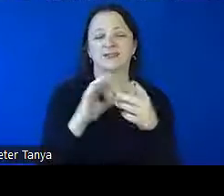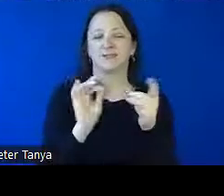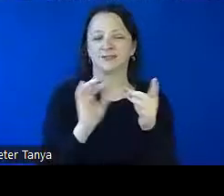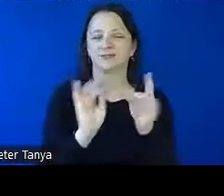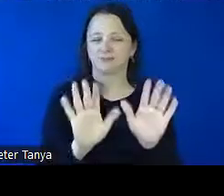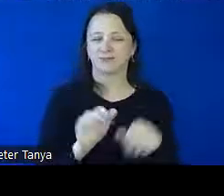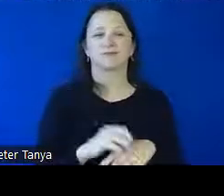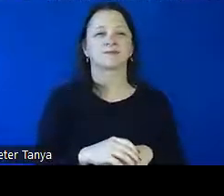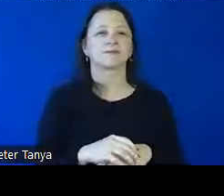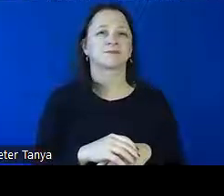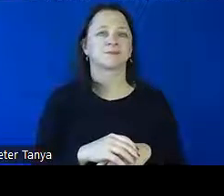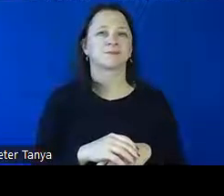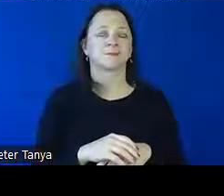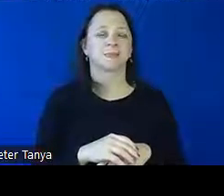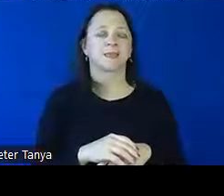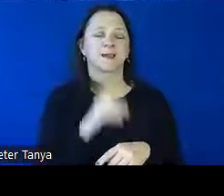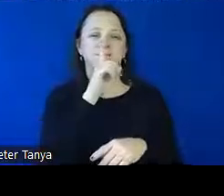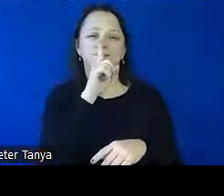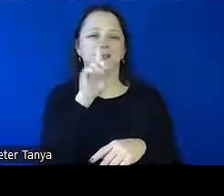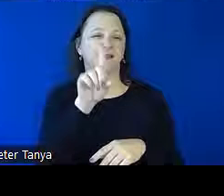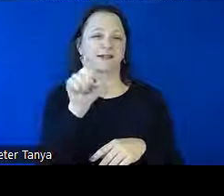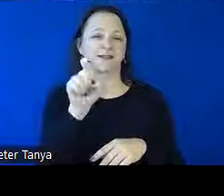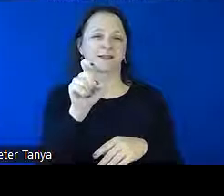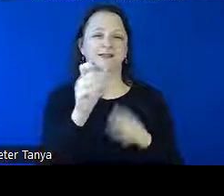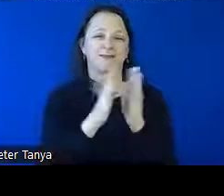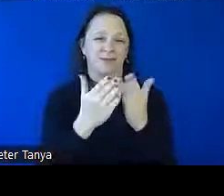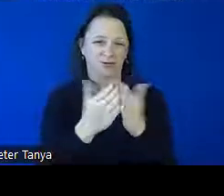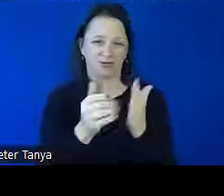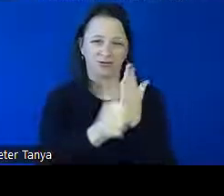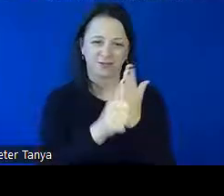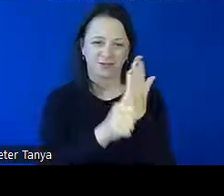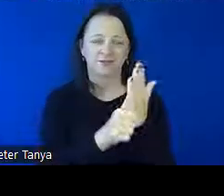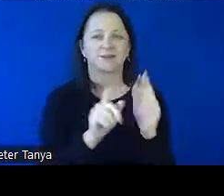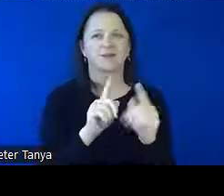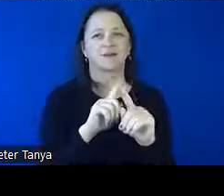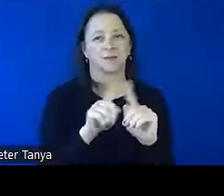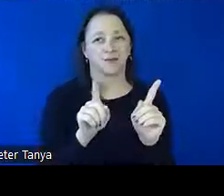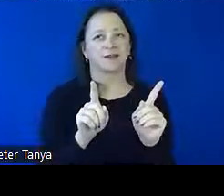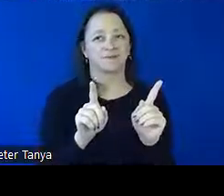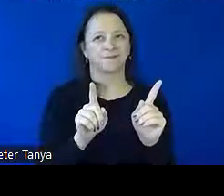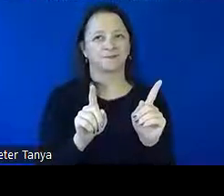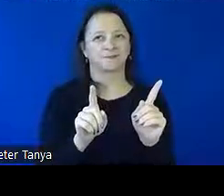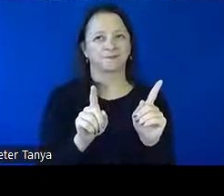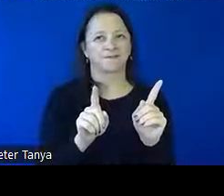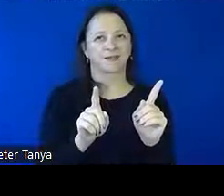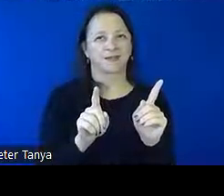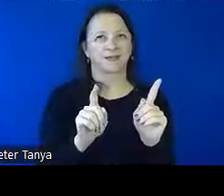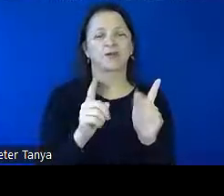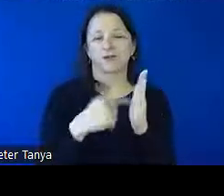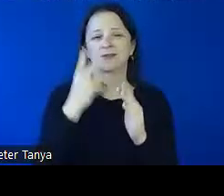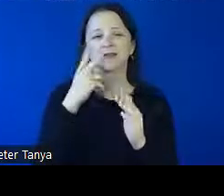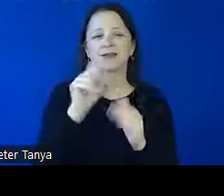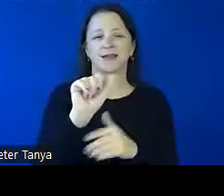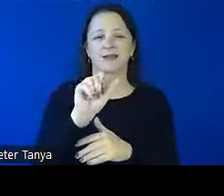that while it doesn't say this in the diagnostic manuals, we do some, it's not unusual for us to see signs of